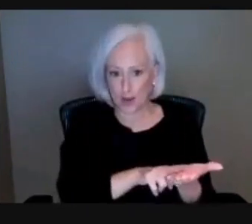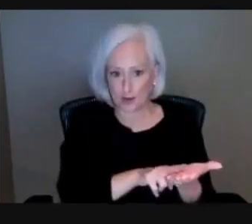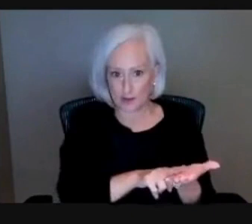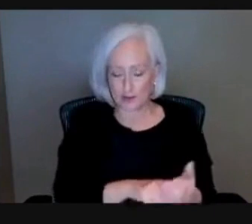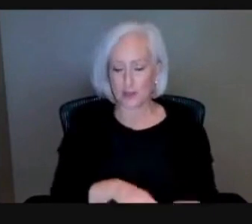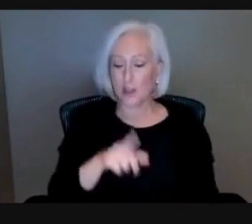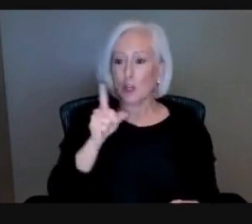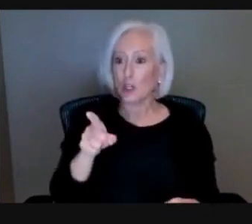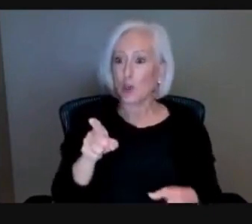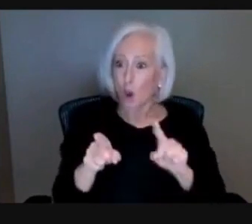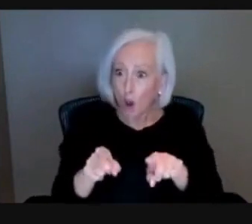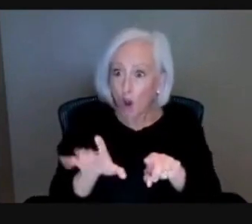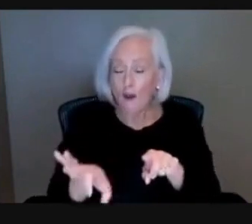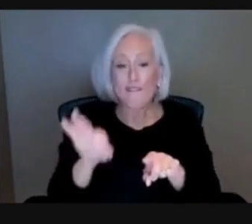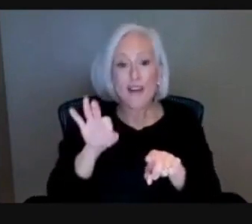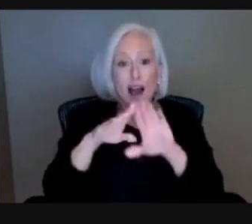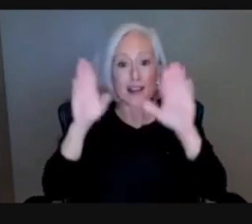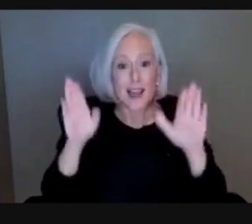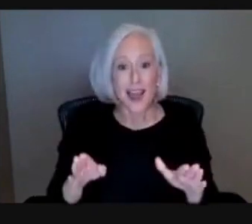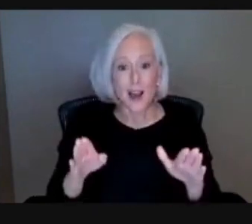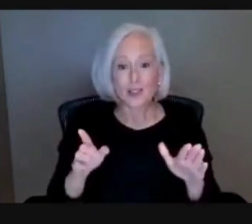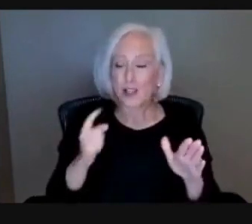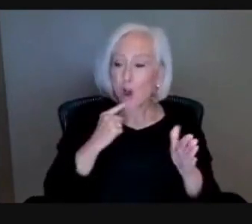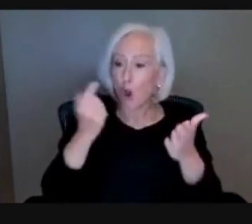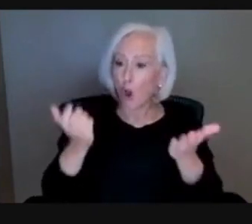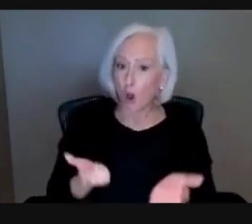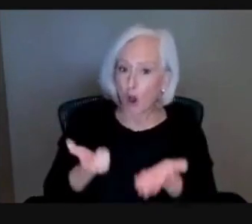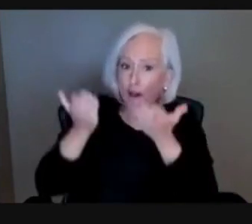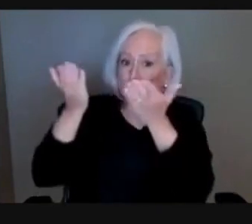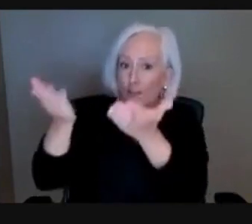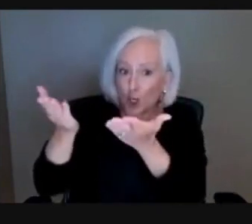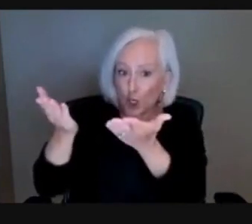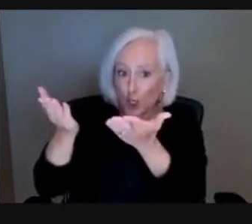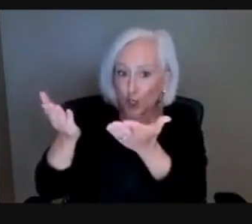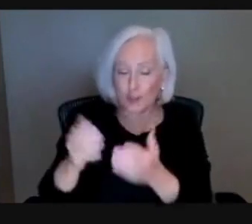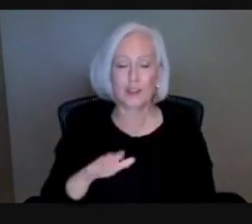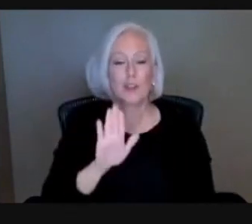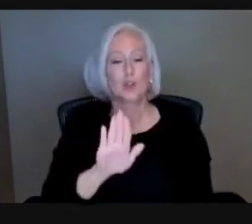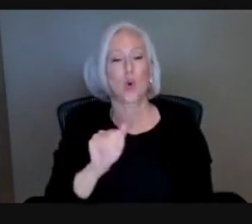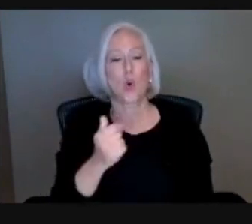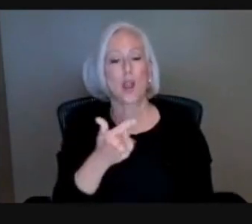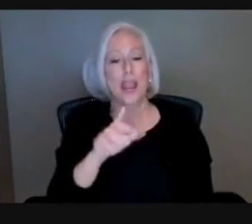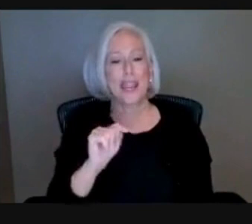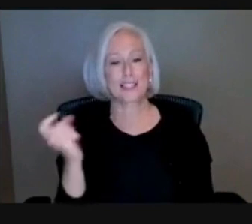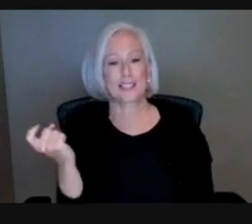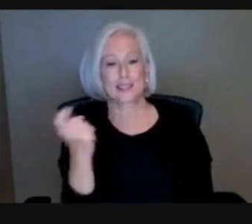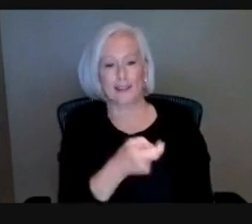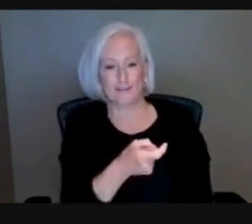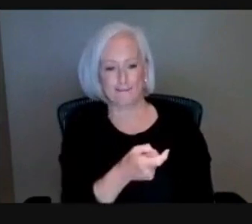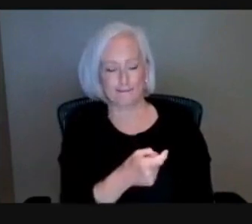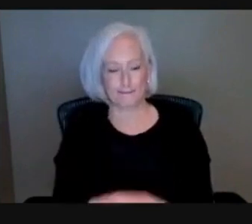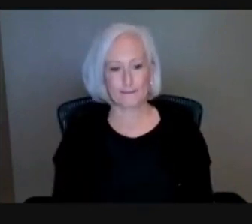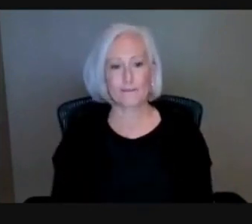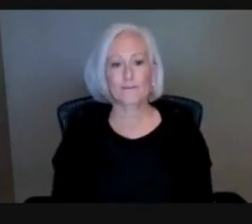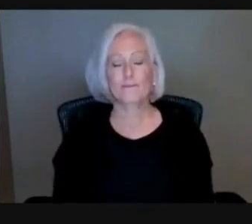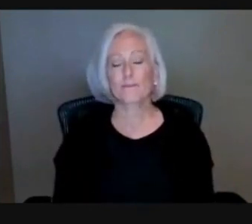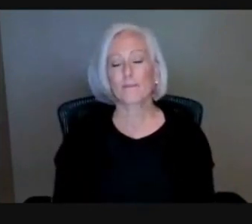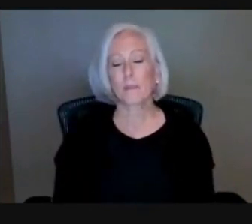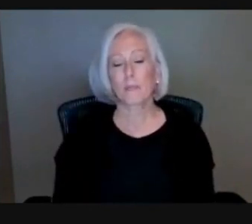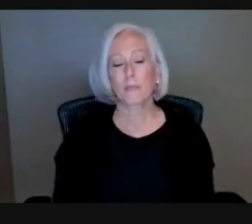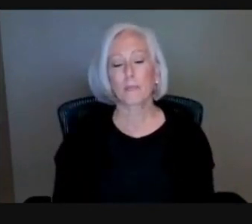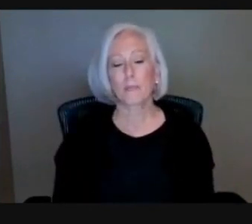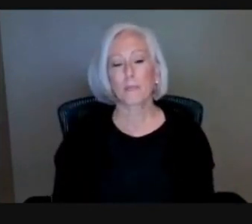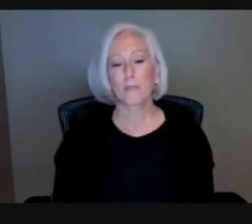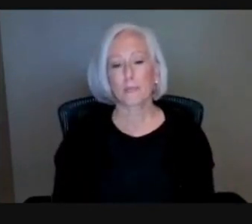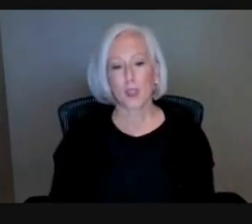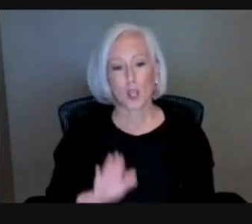offer, then you will have that. Your agent will have given that to you. You want to make sure that you're giving to your financial institution